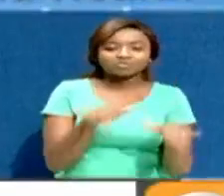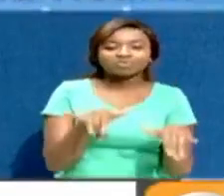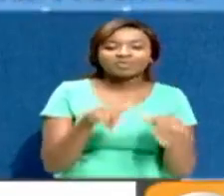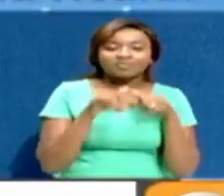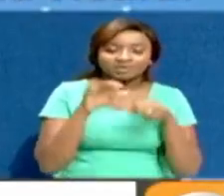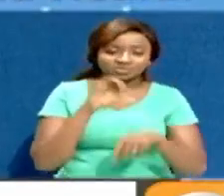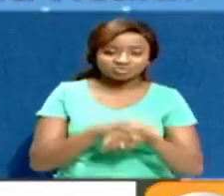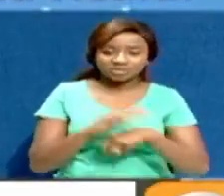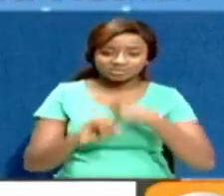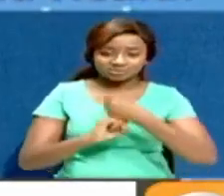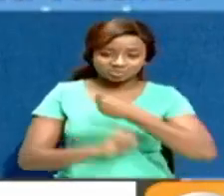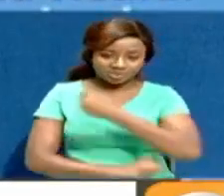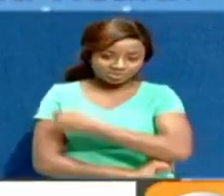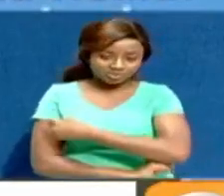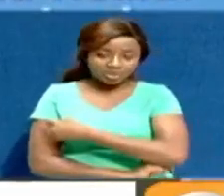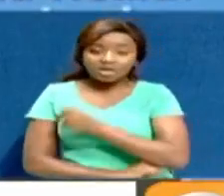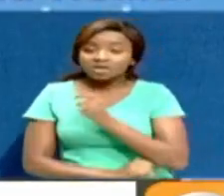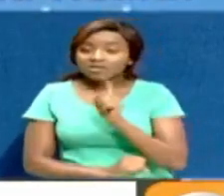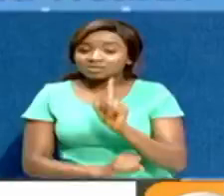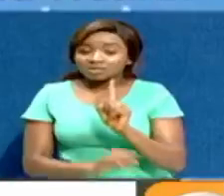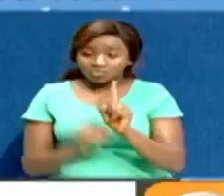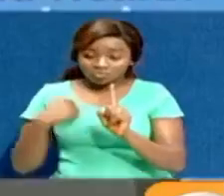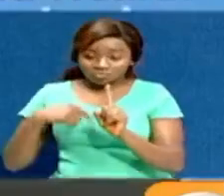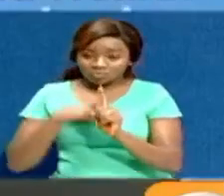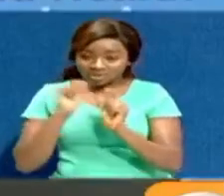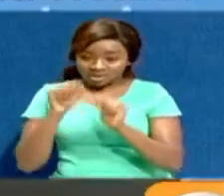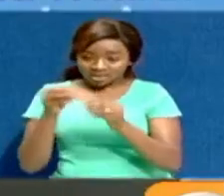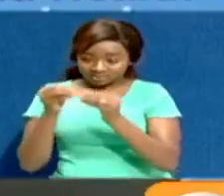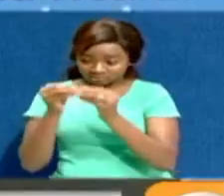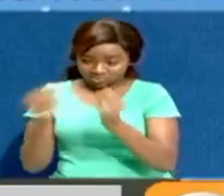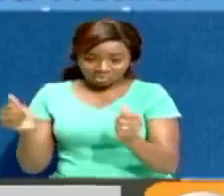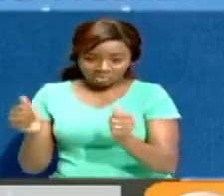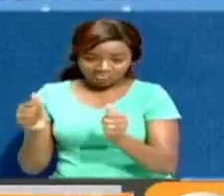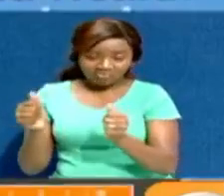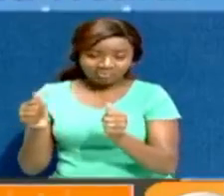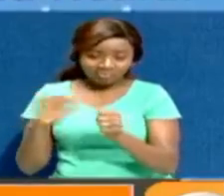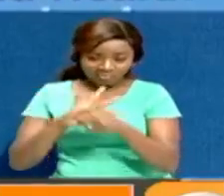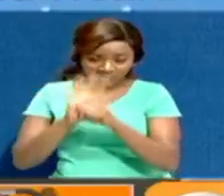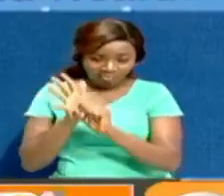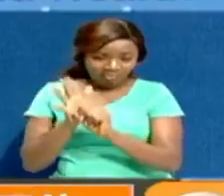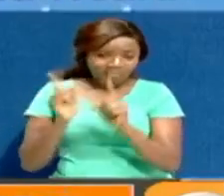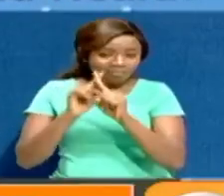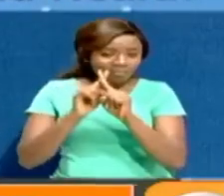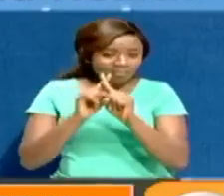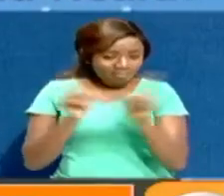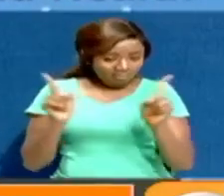We can't beat COVID without vaccine equity.